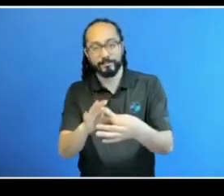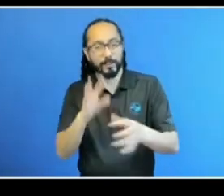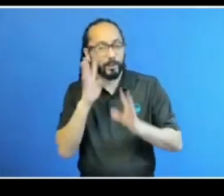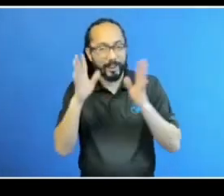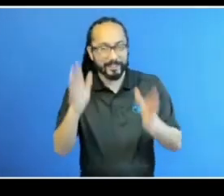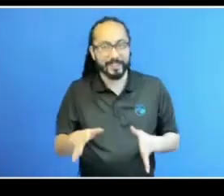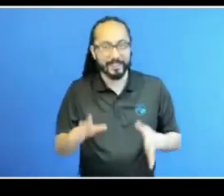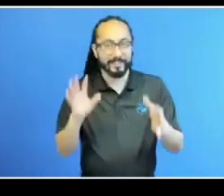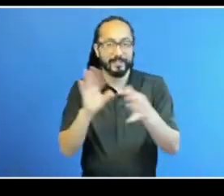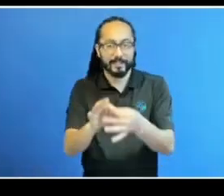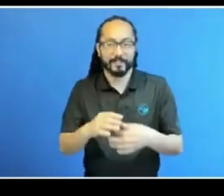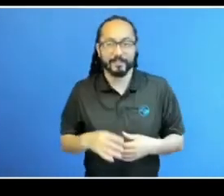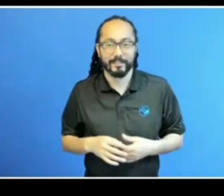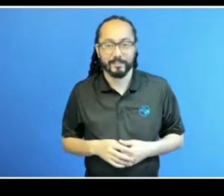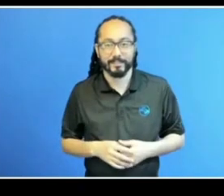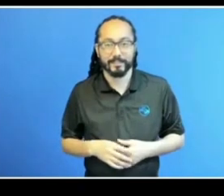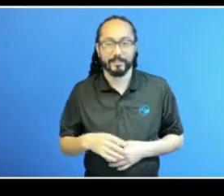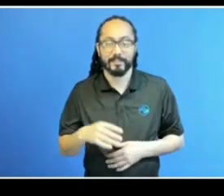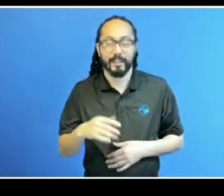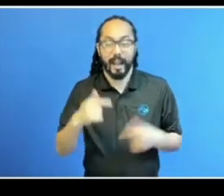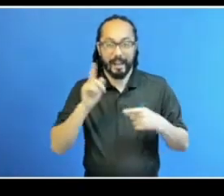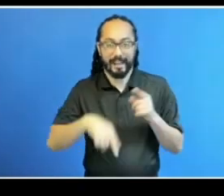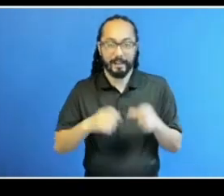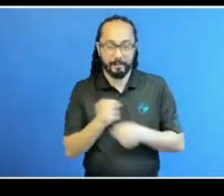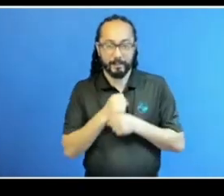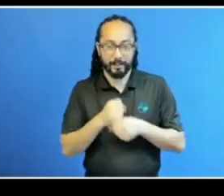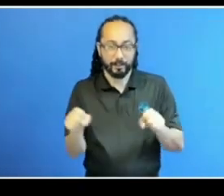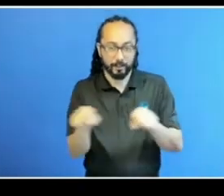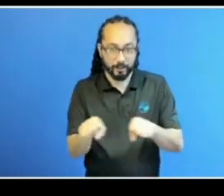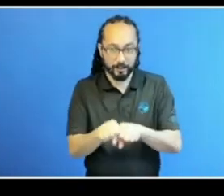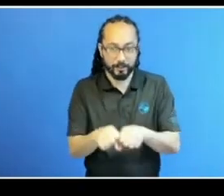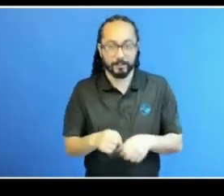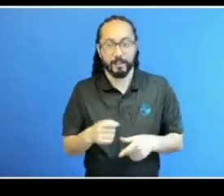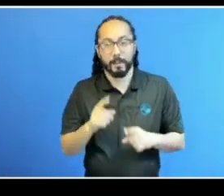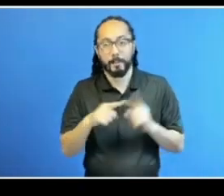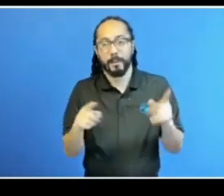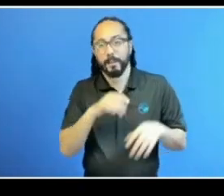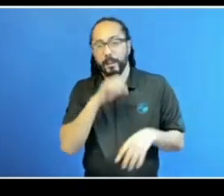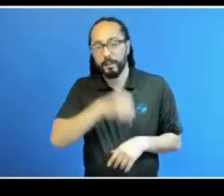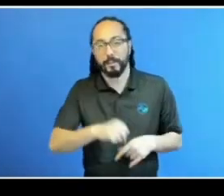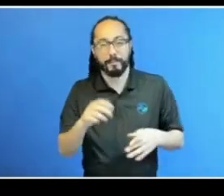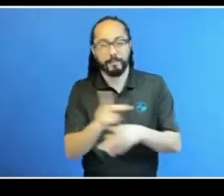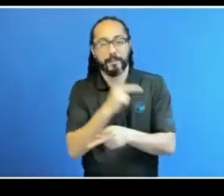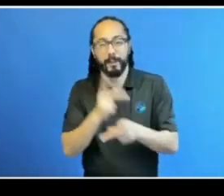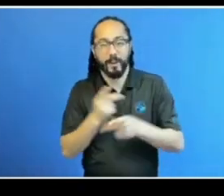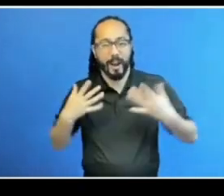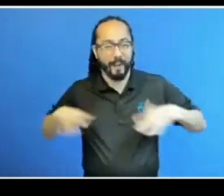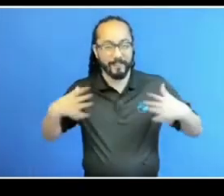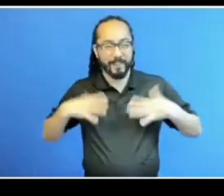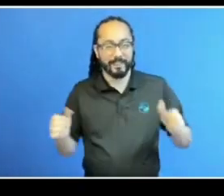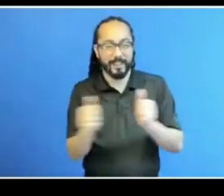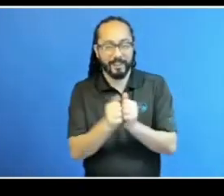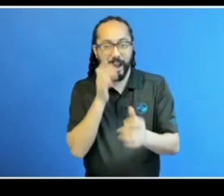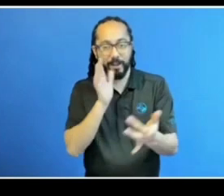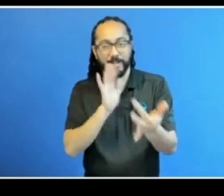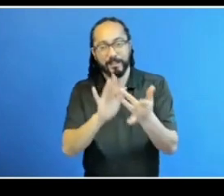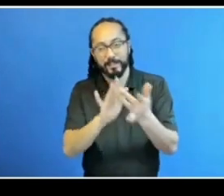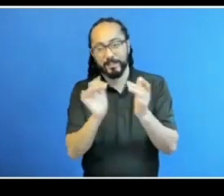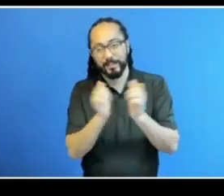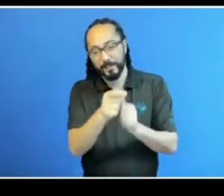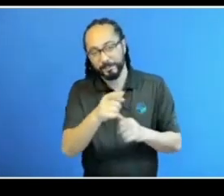creators, I do not create shoes, but I would love to make this fly outfit together. So I'm gonna be in touch with